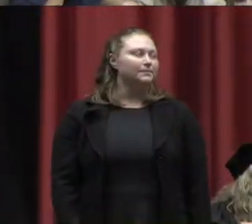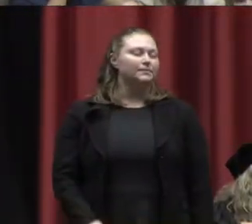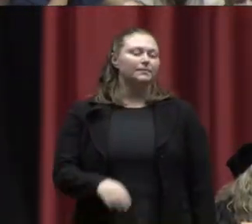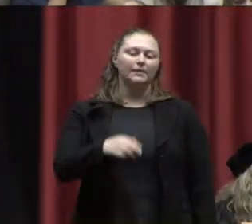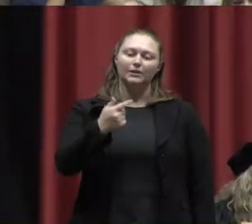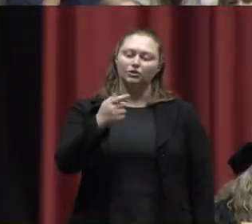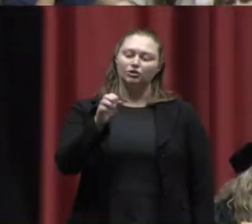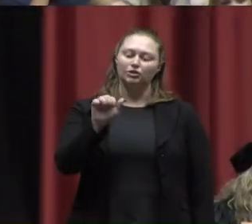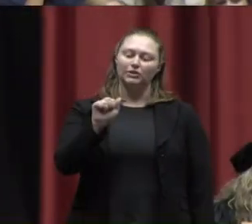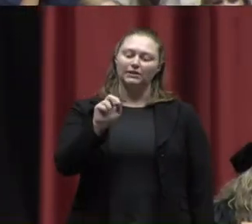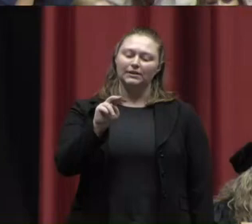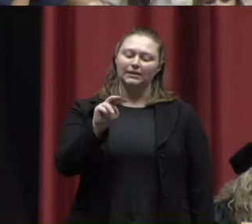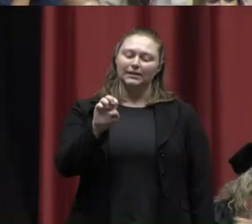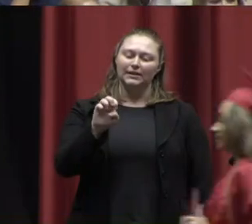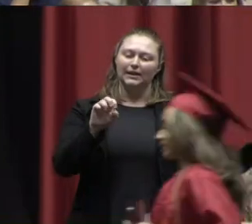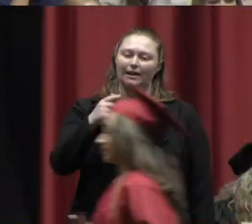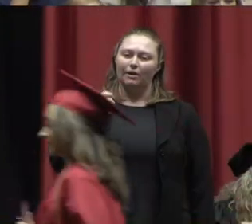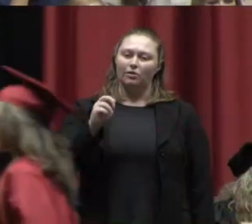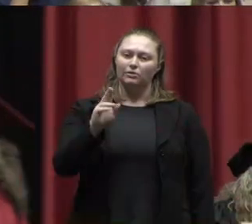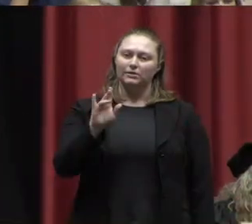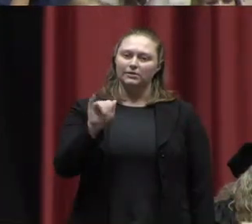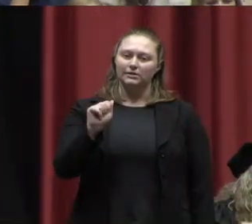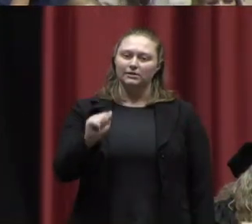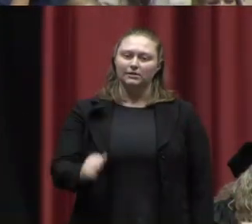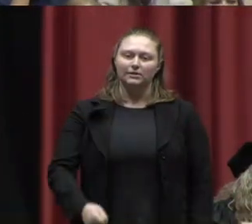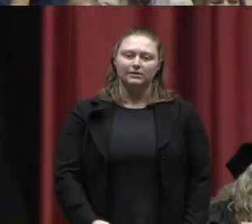Jeannie Garcia.